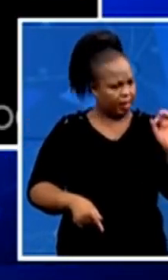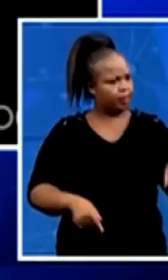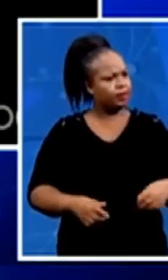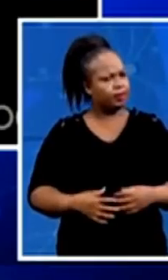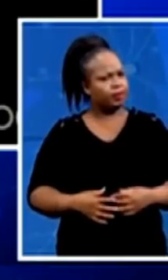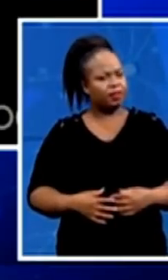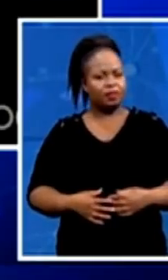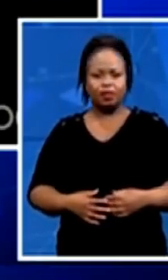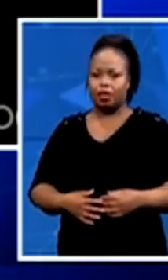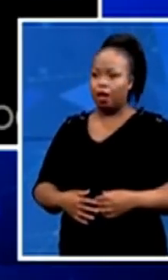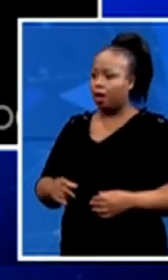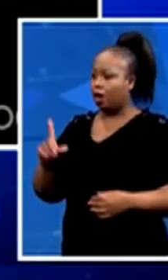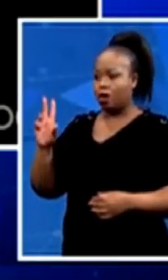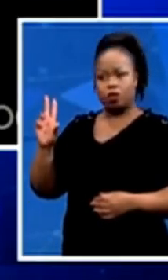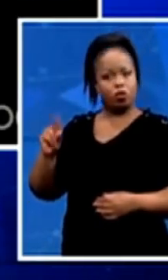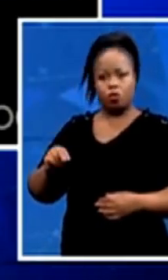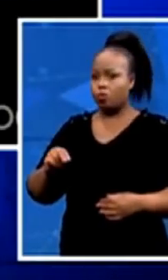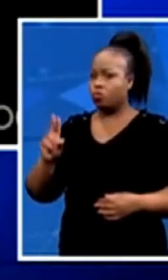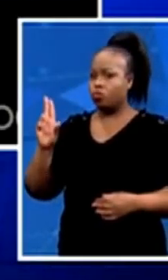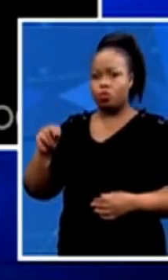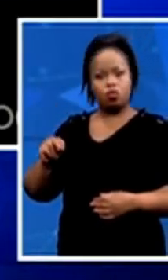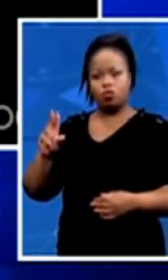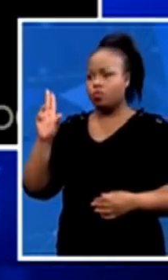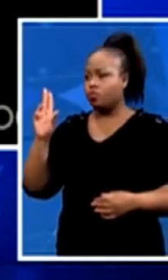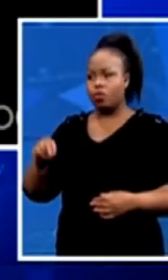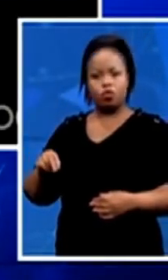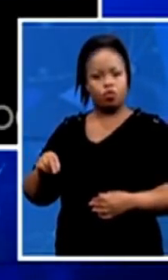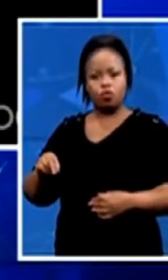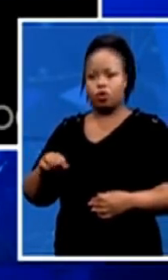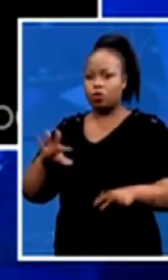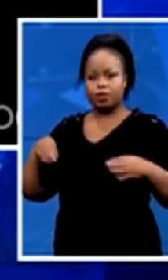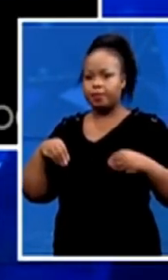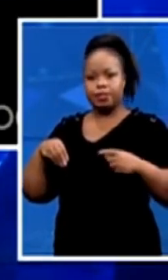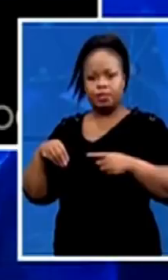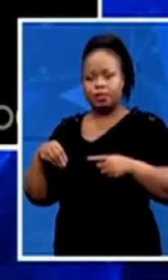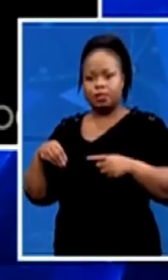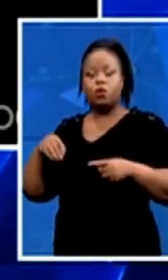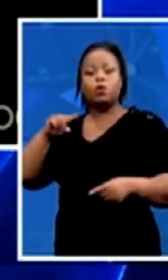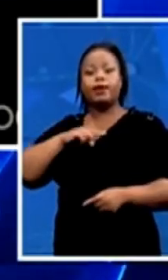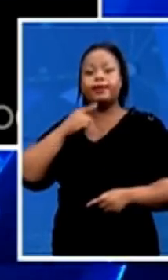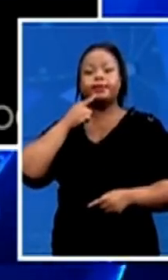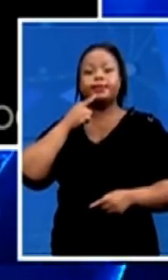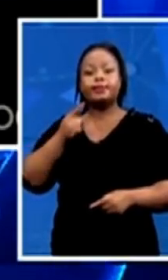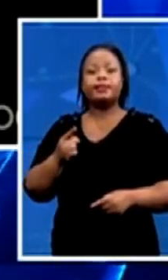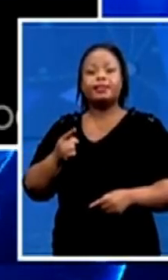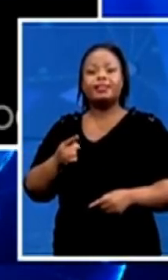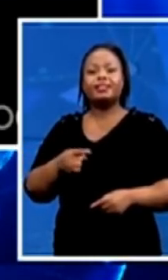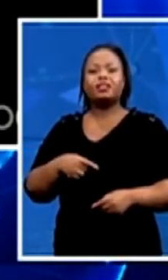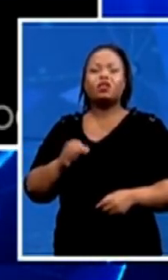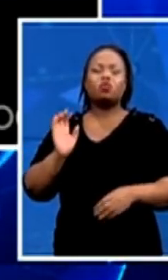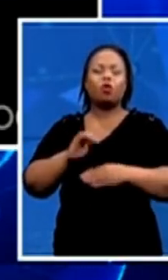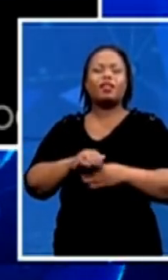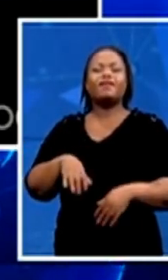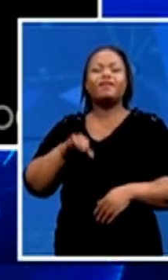the case, Justice Bachid. We are told in more than 5 passages that what makes